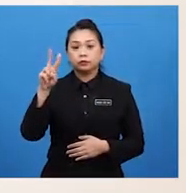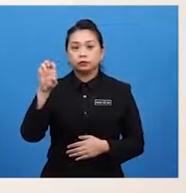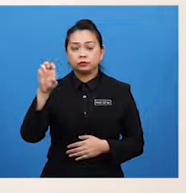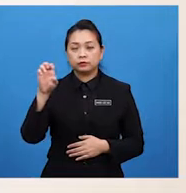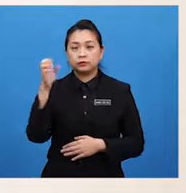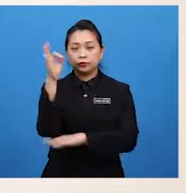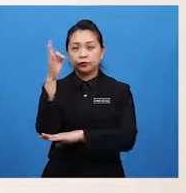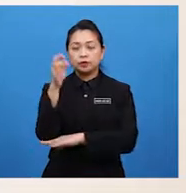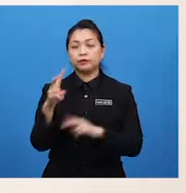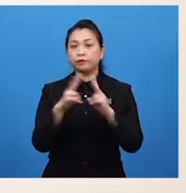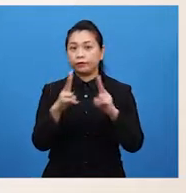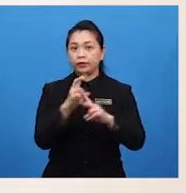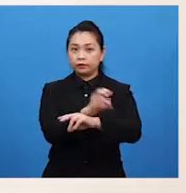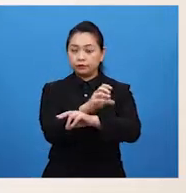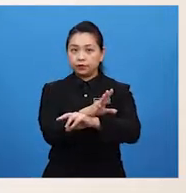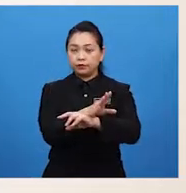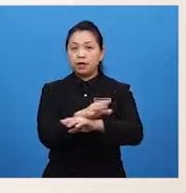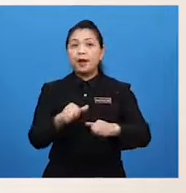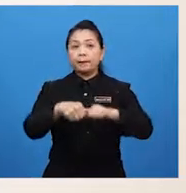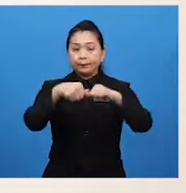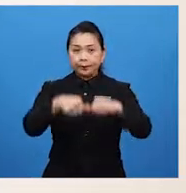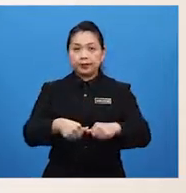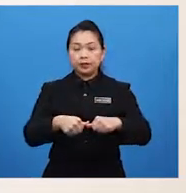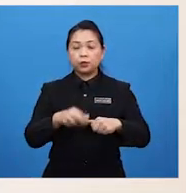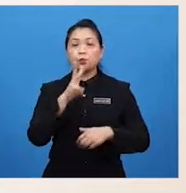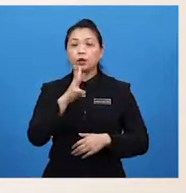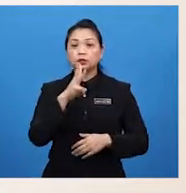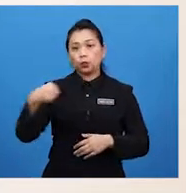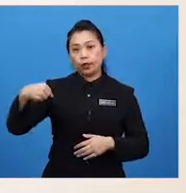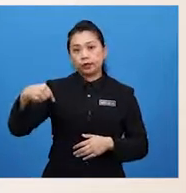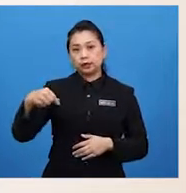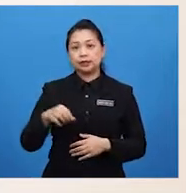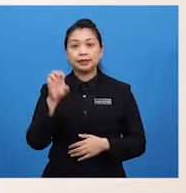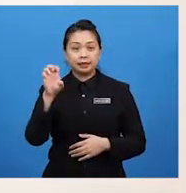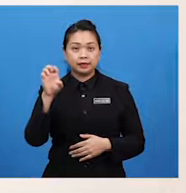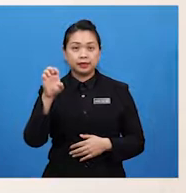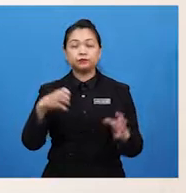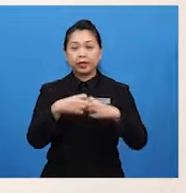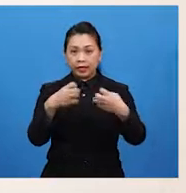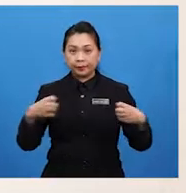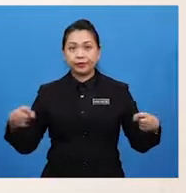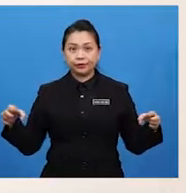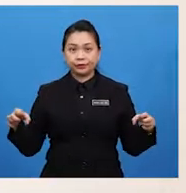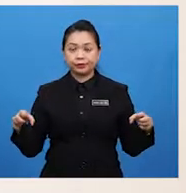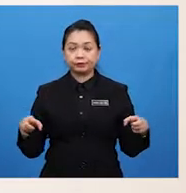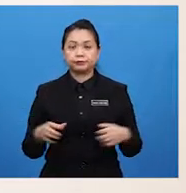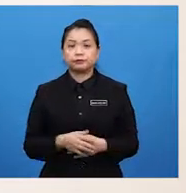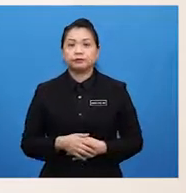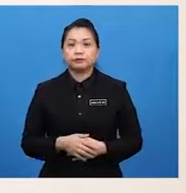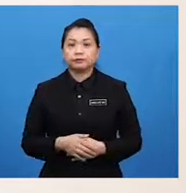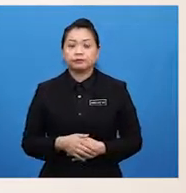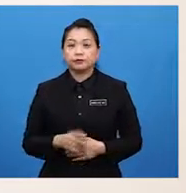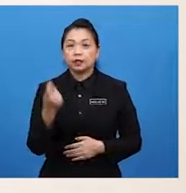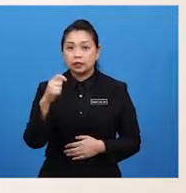very efficient in maintaining water quality. E for elaboration of the main idea. For